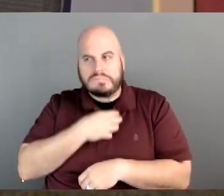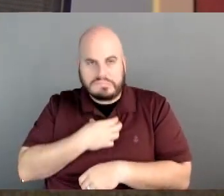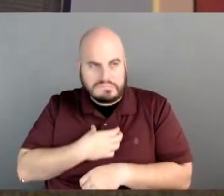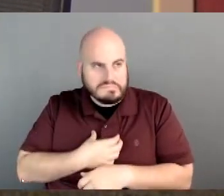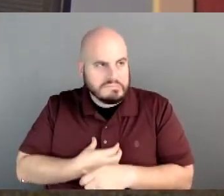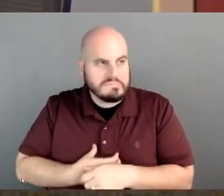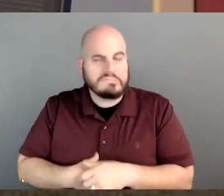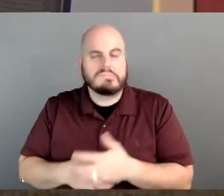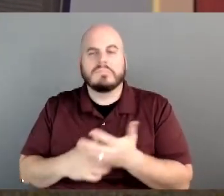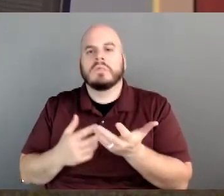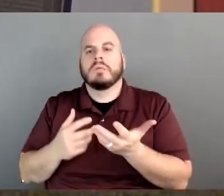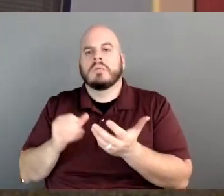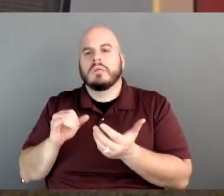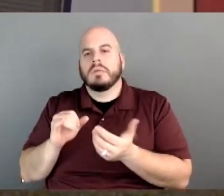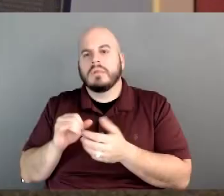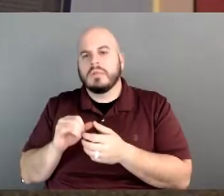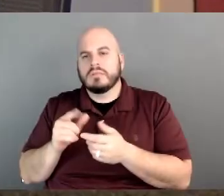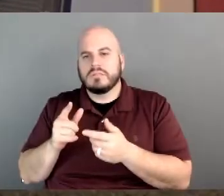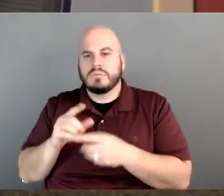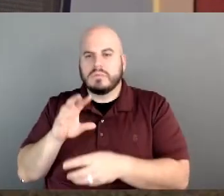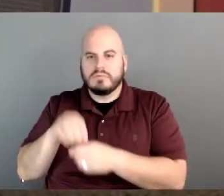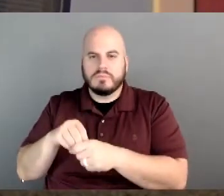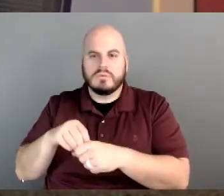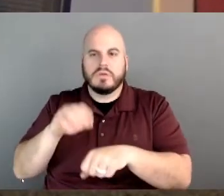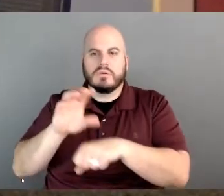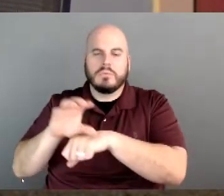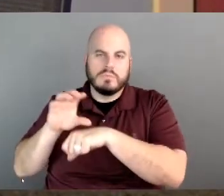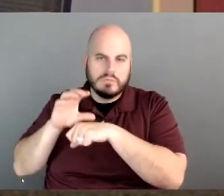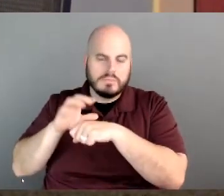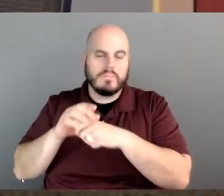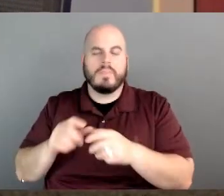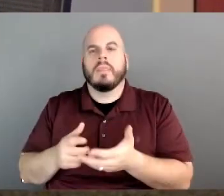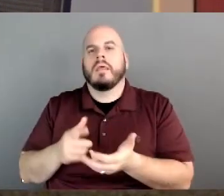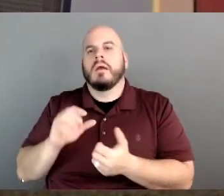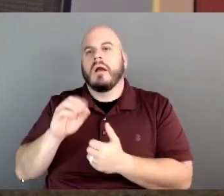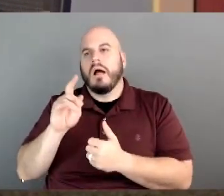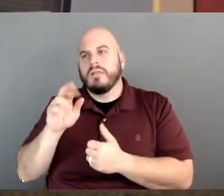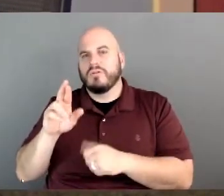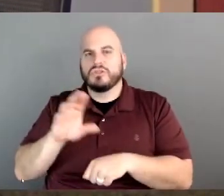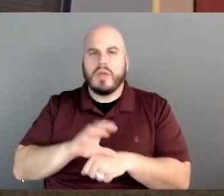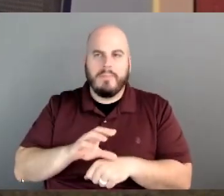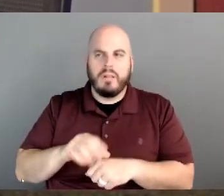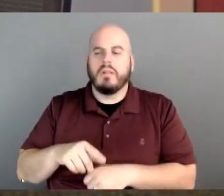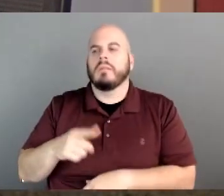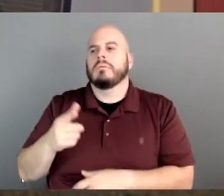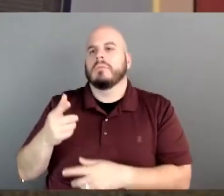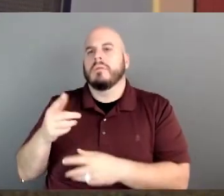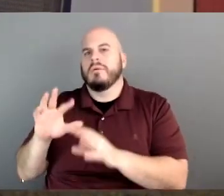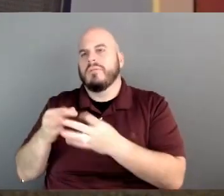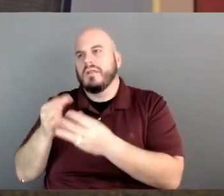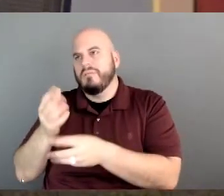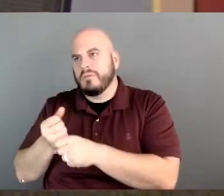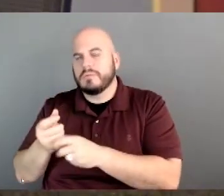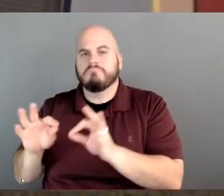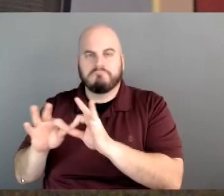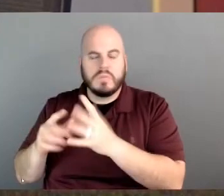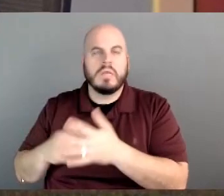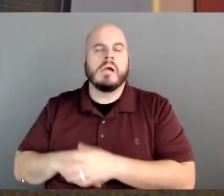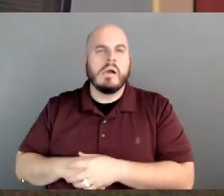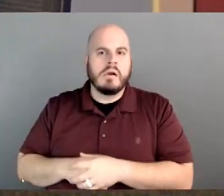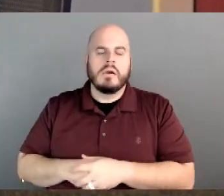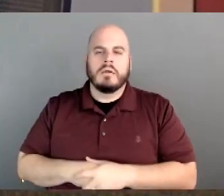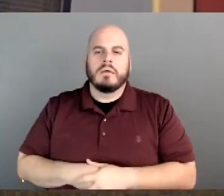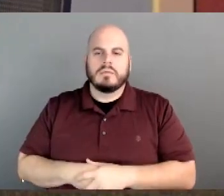integral part of our church's community garden at Tolliver Chapel, and I know it's involved. I think that this manner